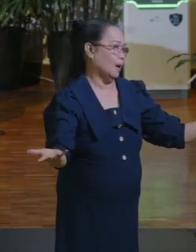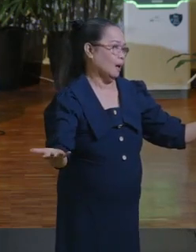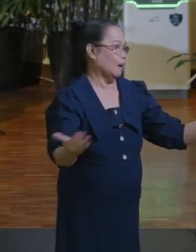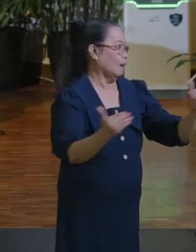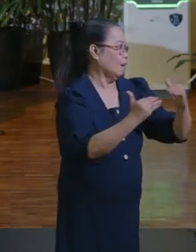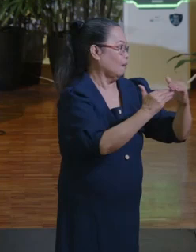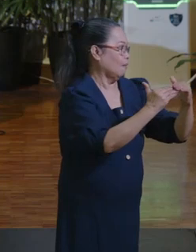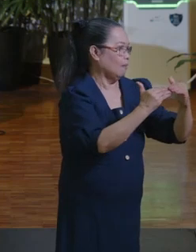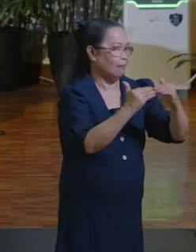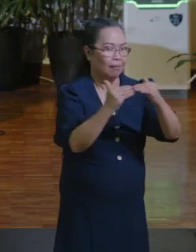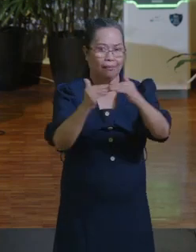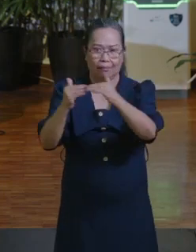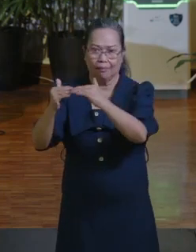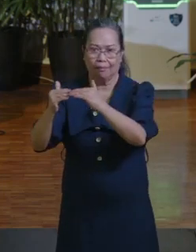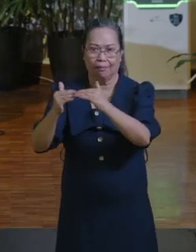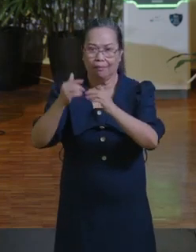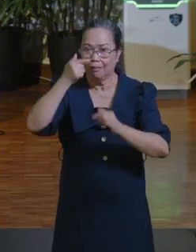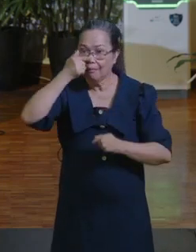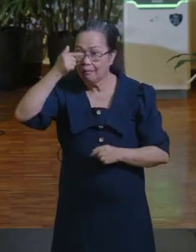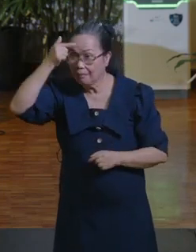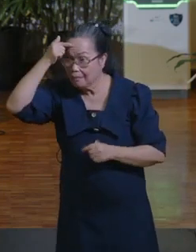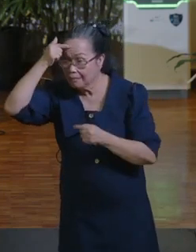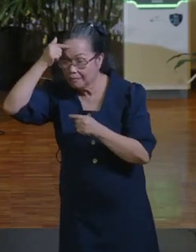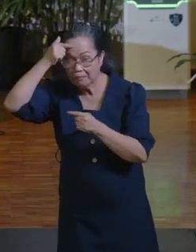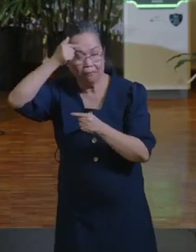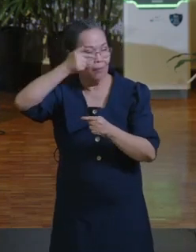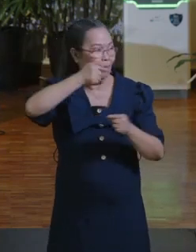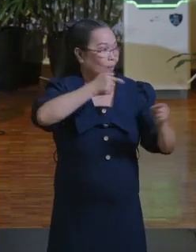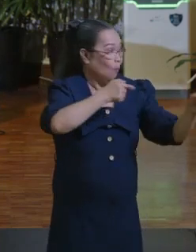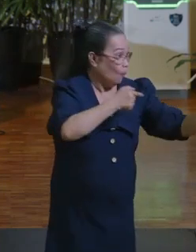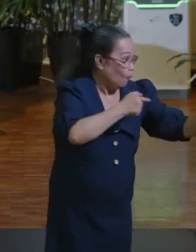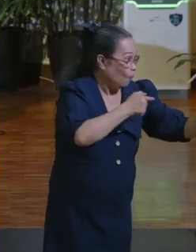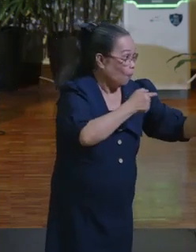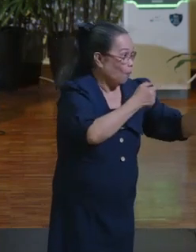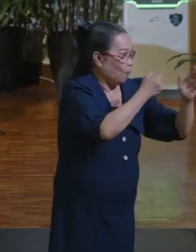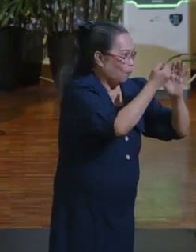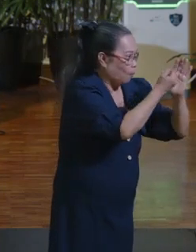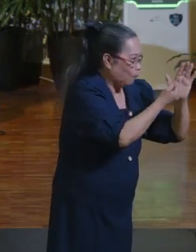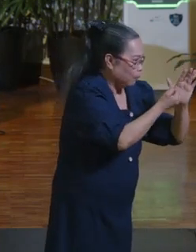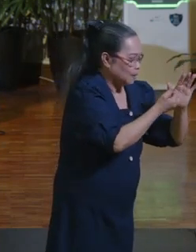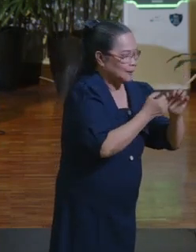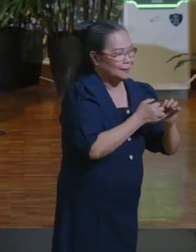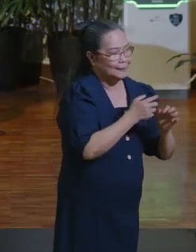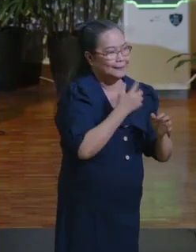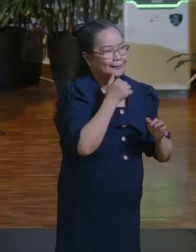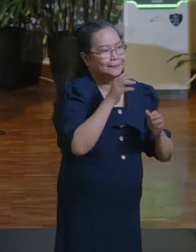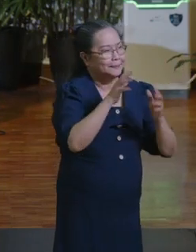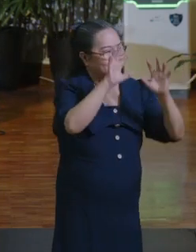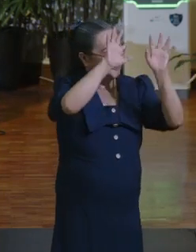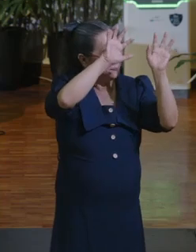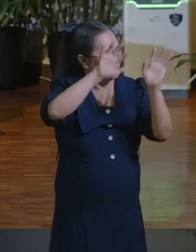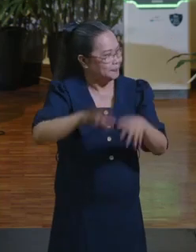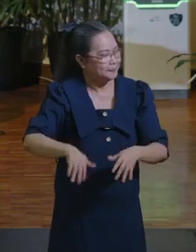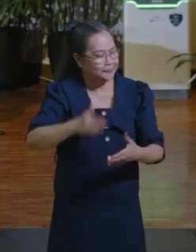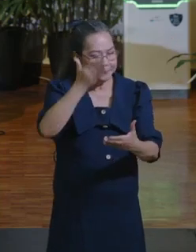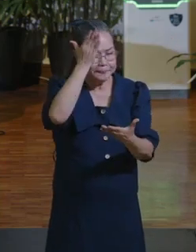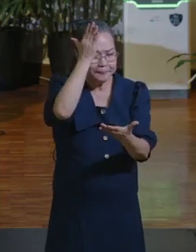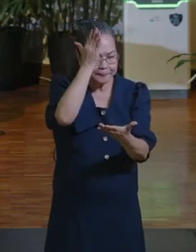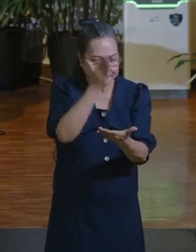And might reconcile us both to God in one body through the cross, thereby killing the